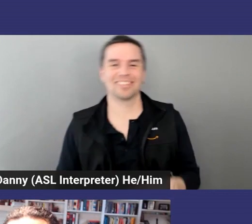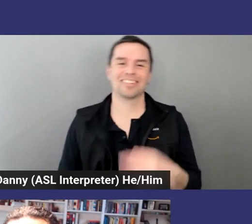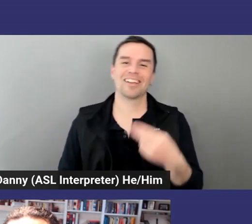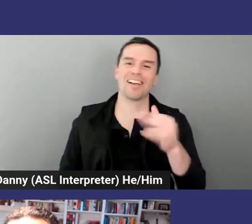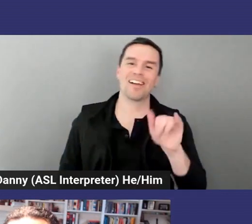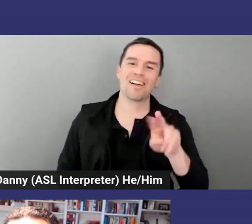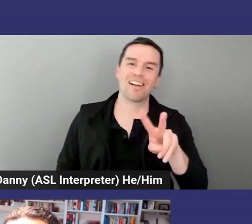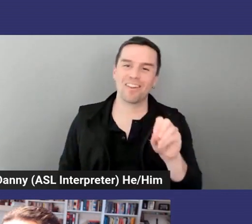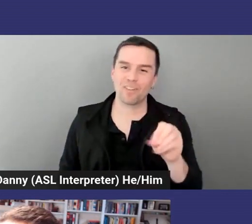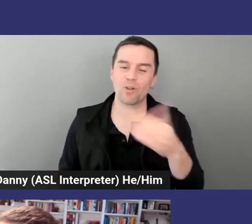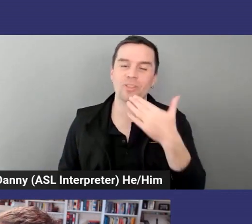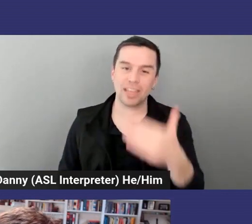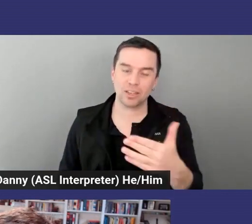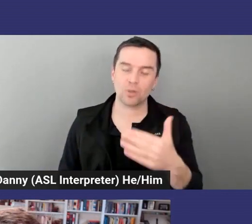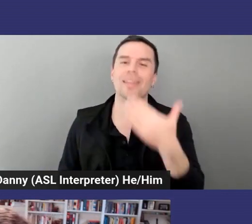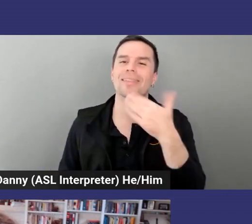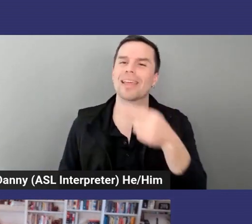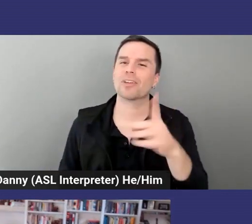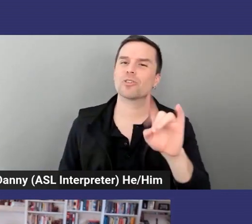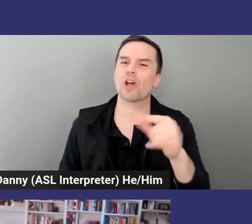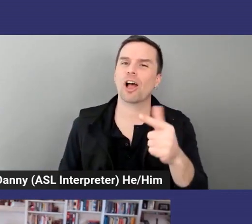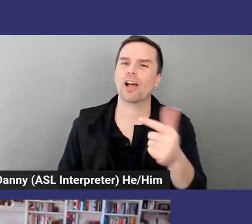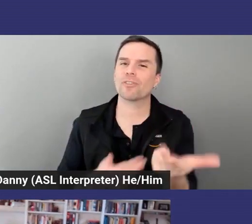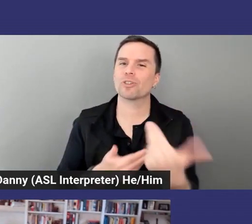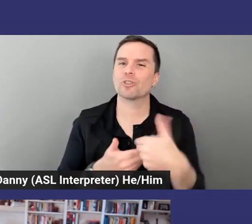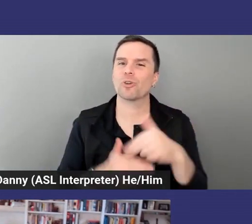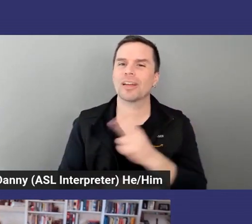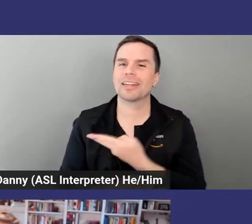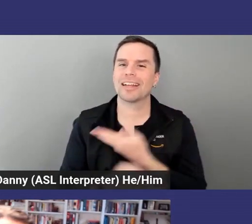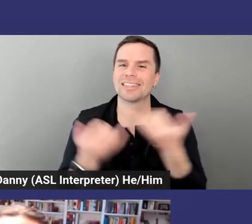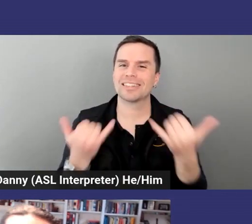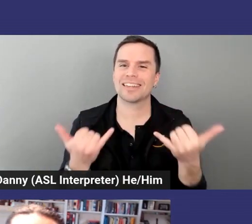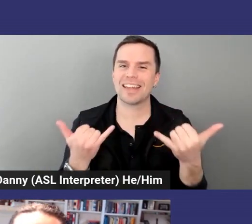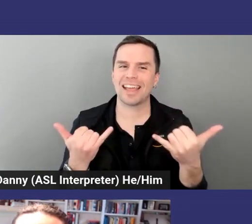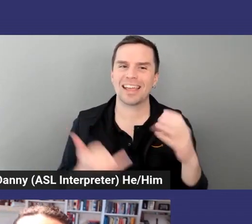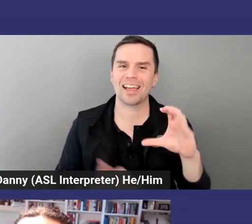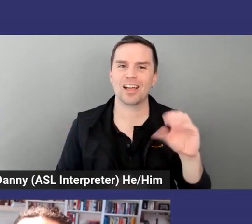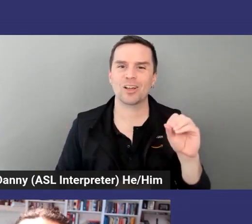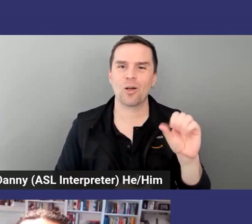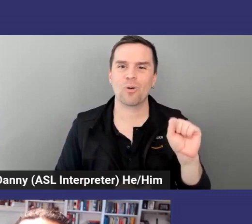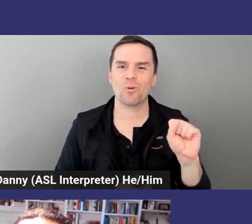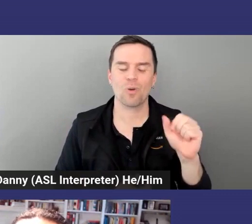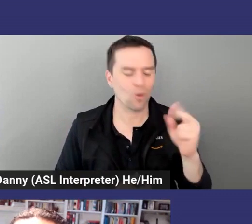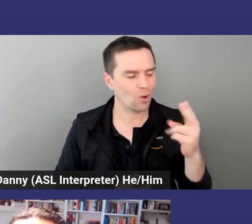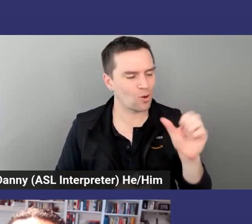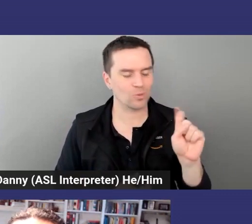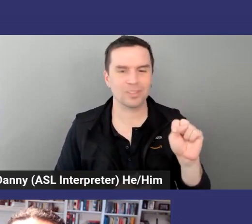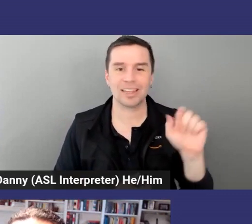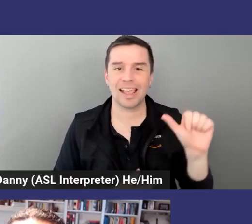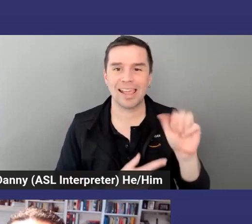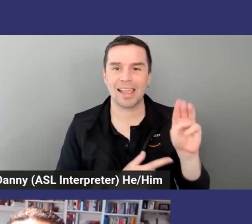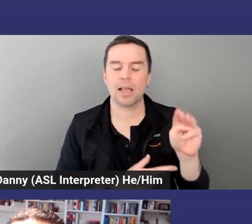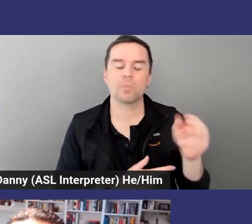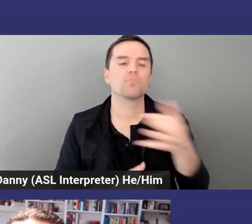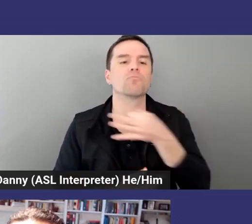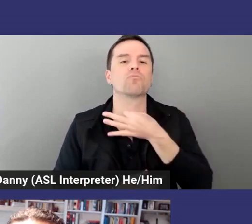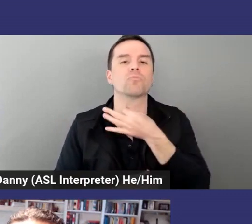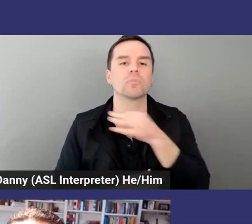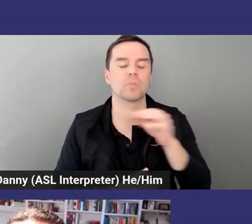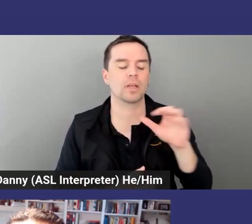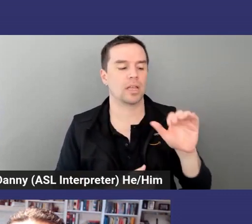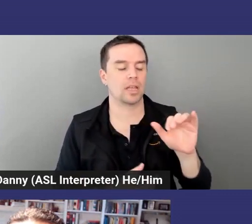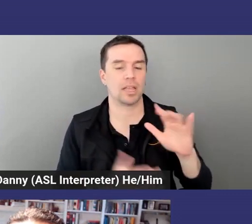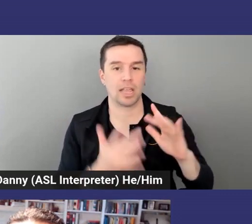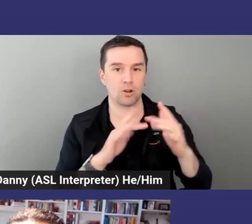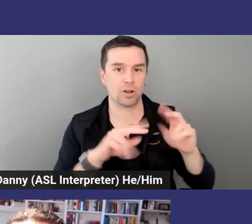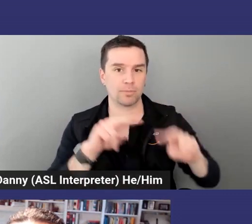your dog for making an appearance. And one of our co-hosts, AM, wanted to know if Internet Monitor can measure the latency